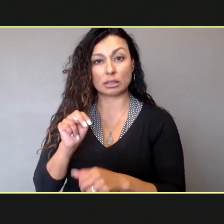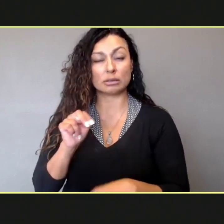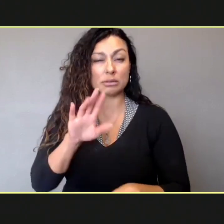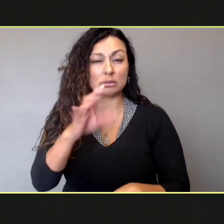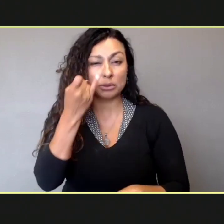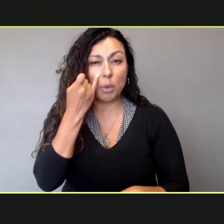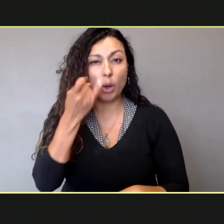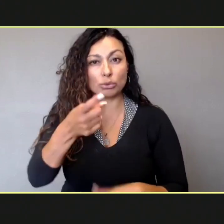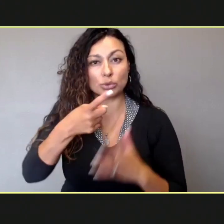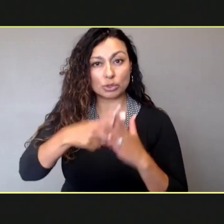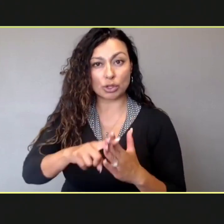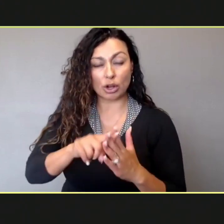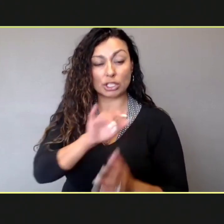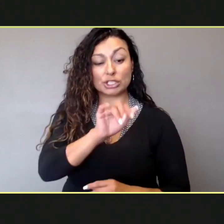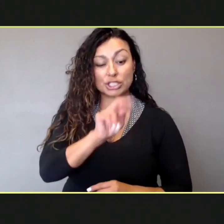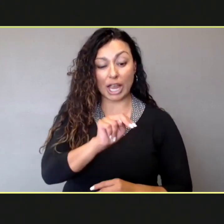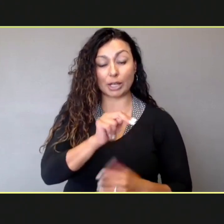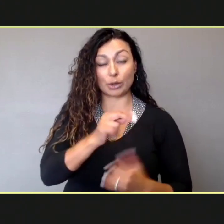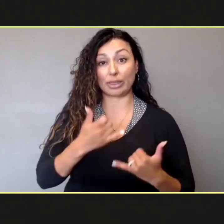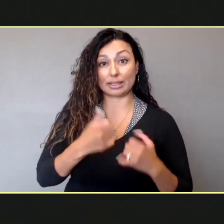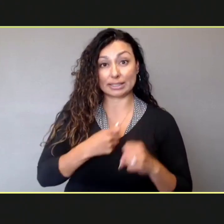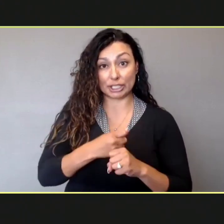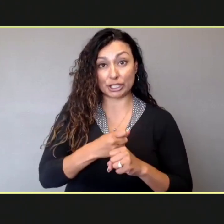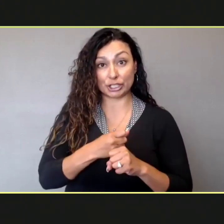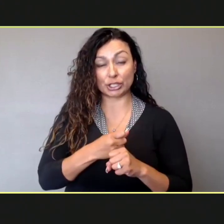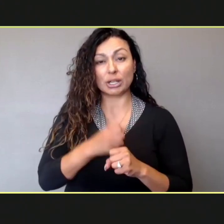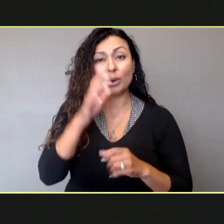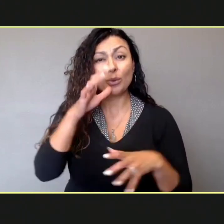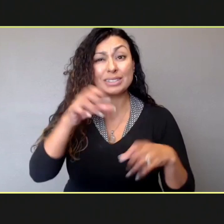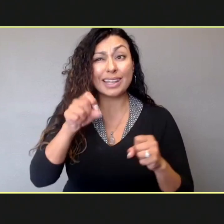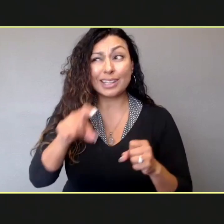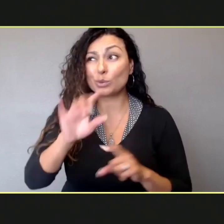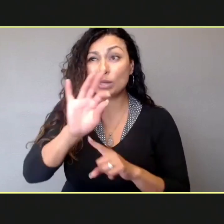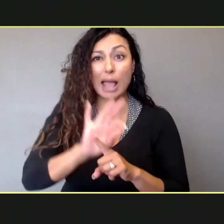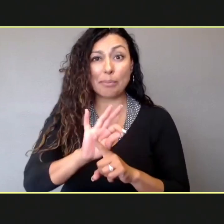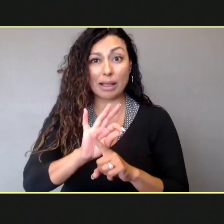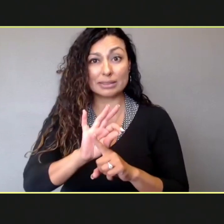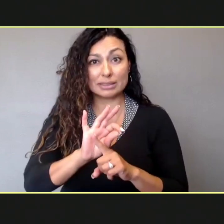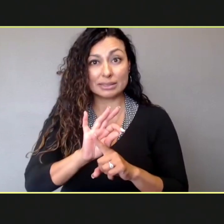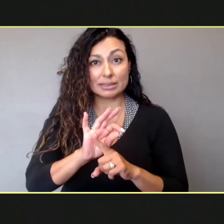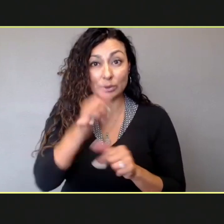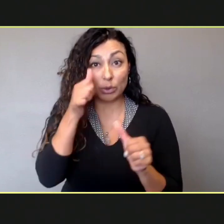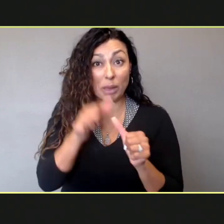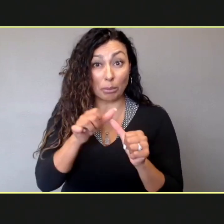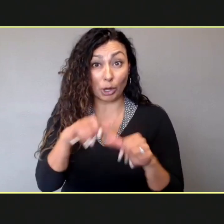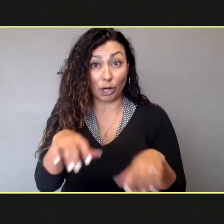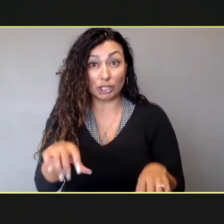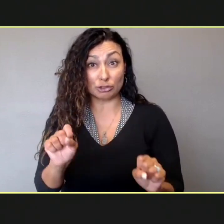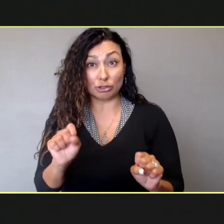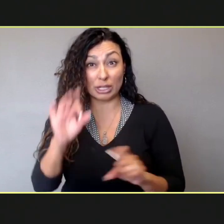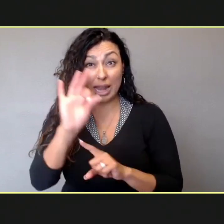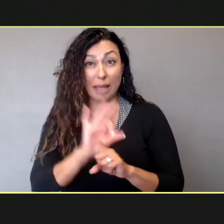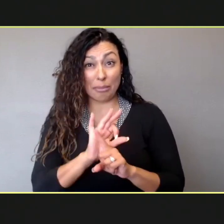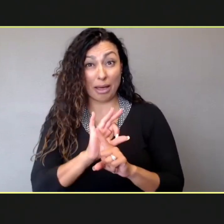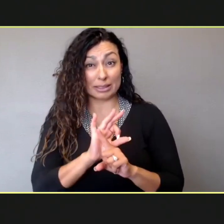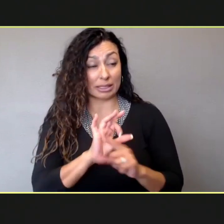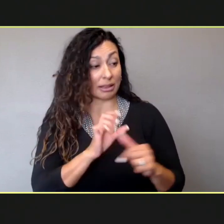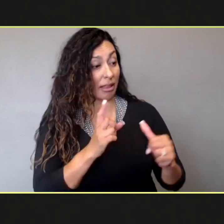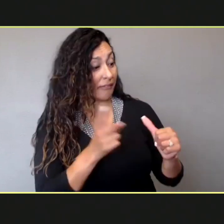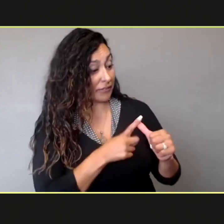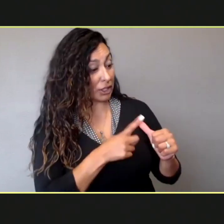you started in January of this year, it's going to take you 9 months. Remember, it took 9 months from the first, you